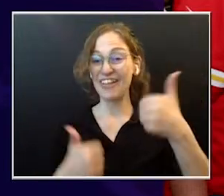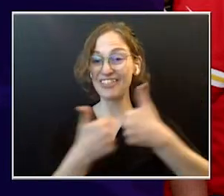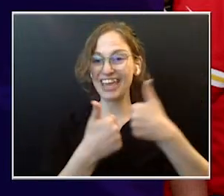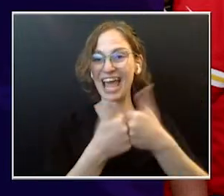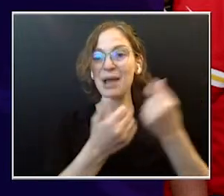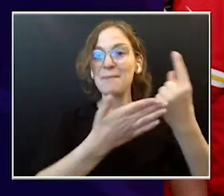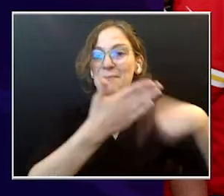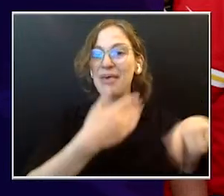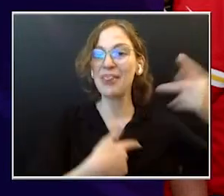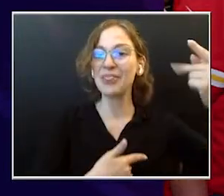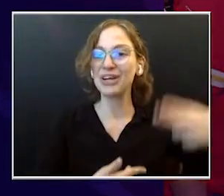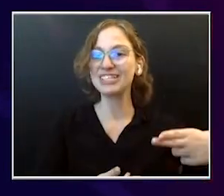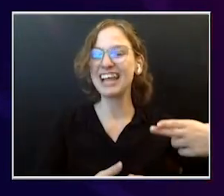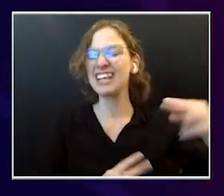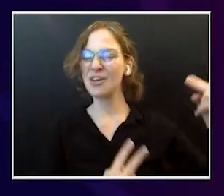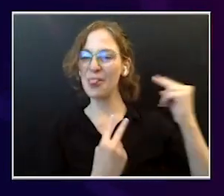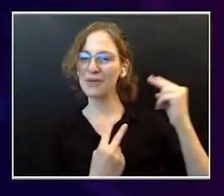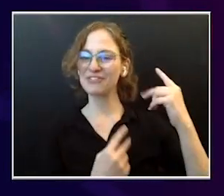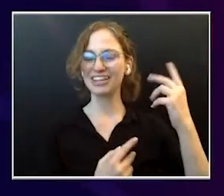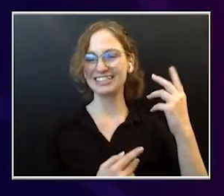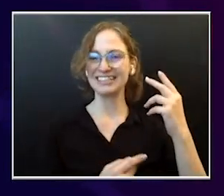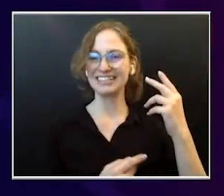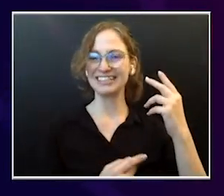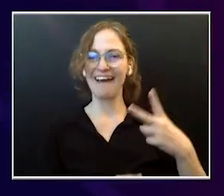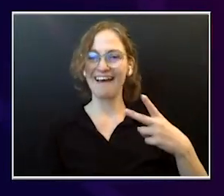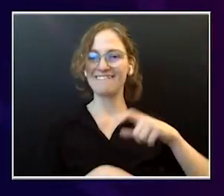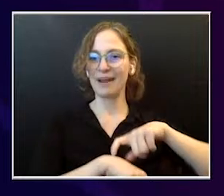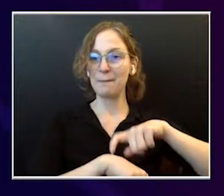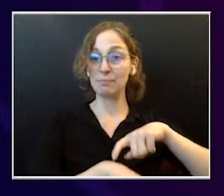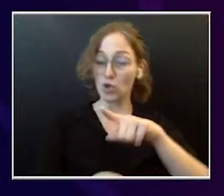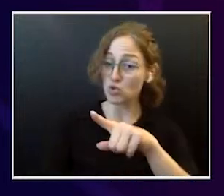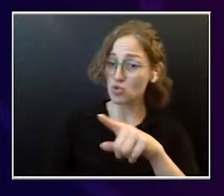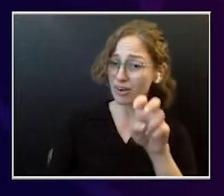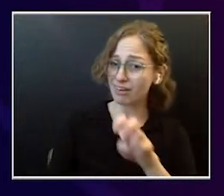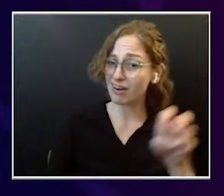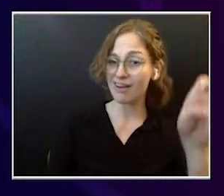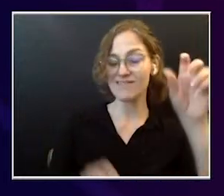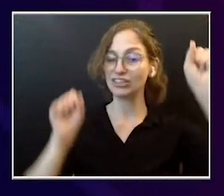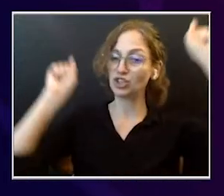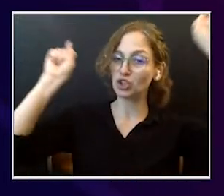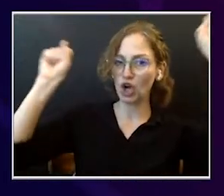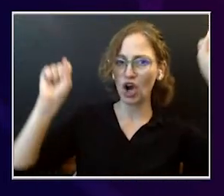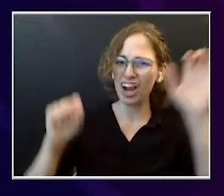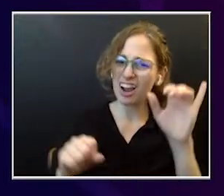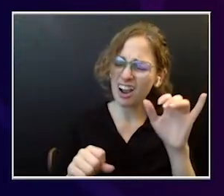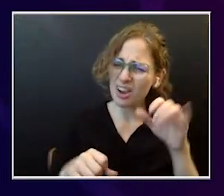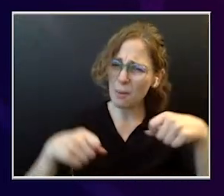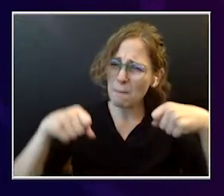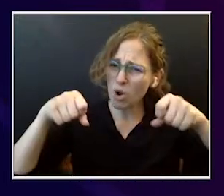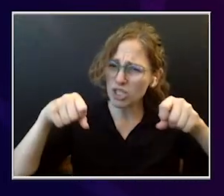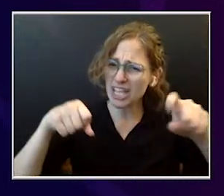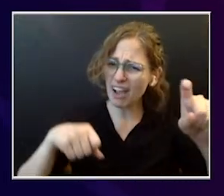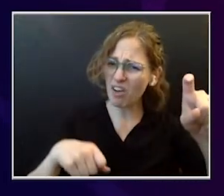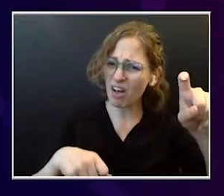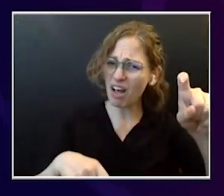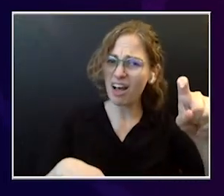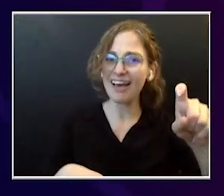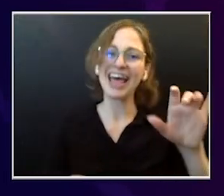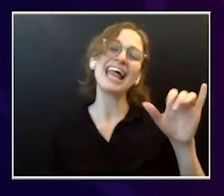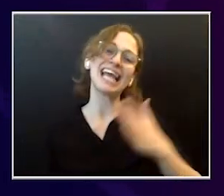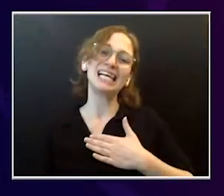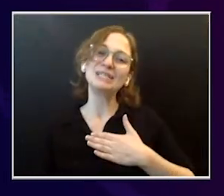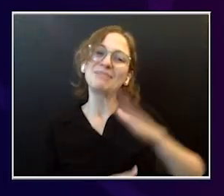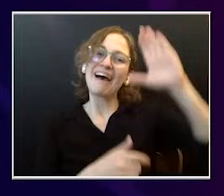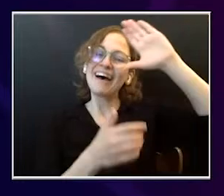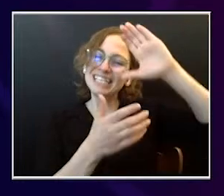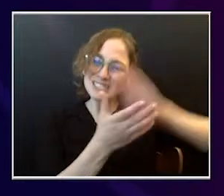halftime. Beautiful, and you're also very active. You're an adventurer. Is that you on a motorcycle? motorcycle? Well, that's my husband. Okay. So my